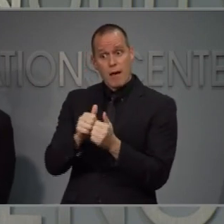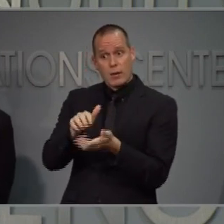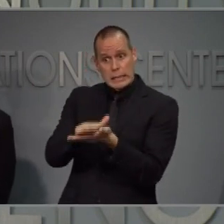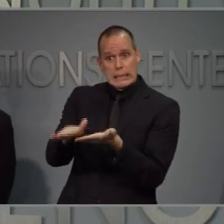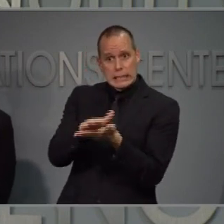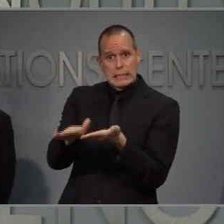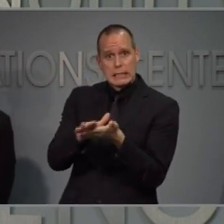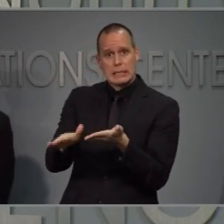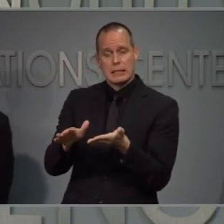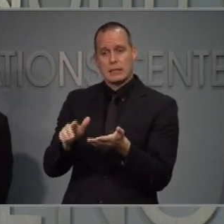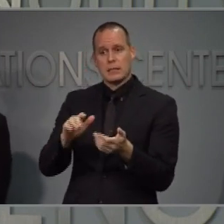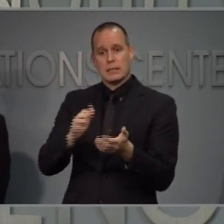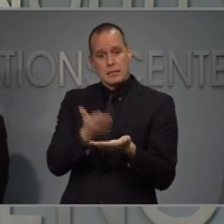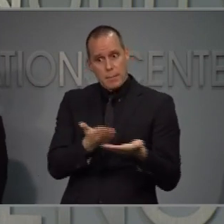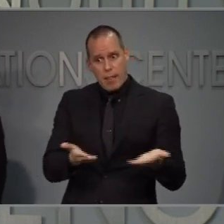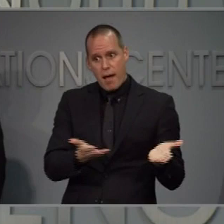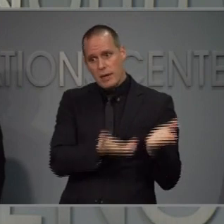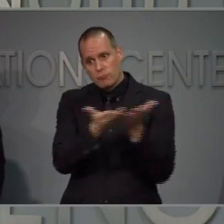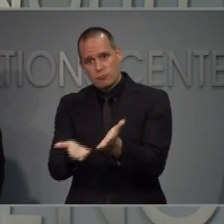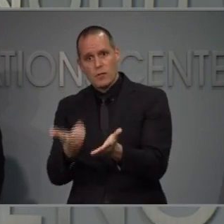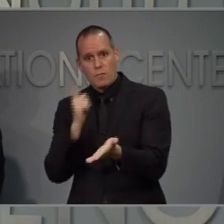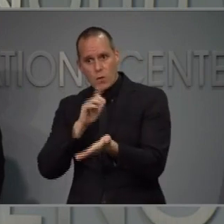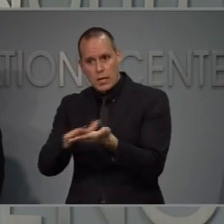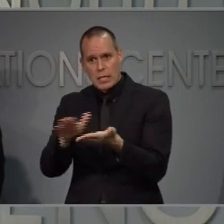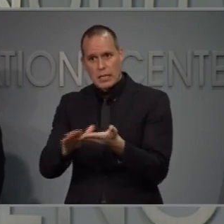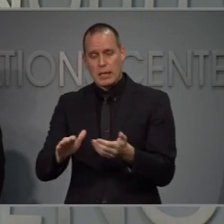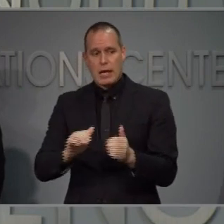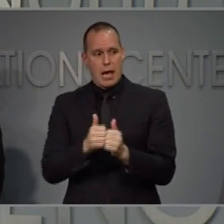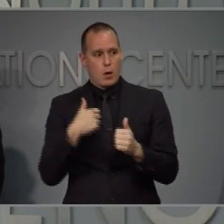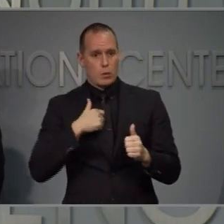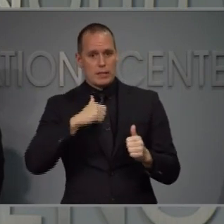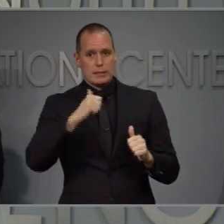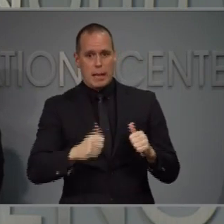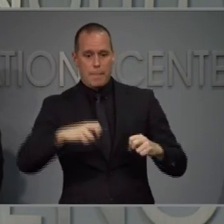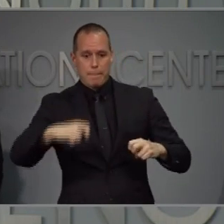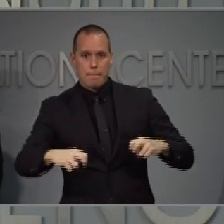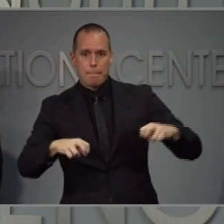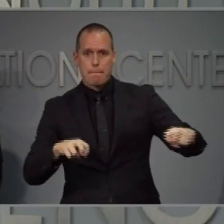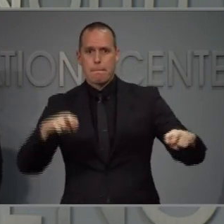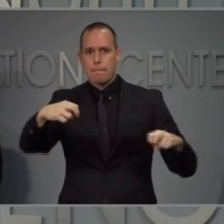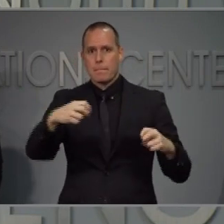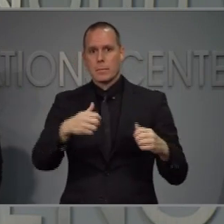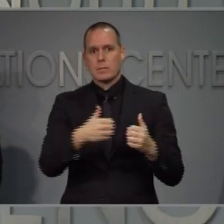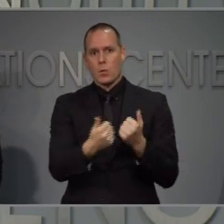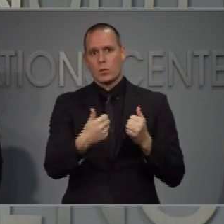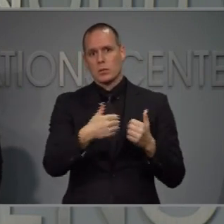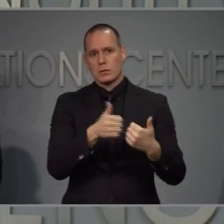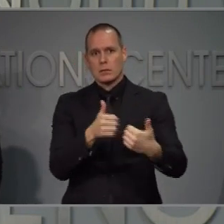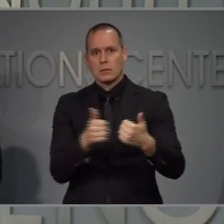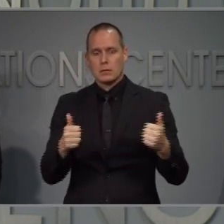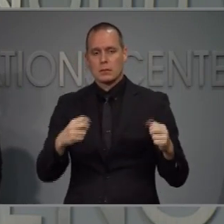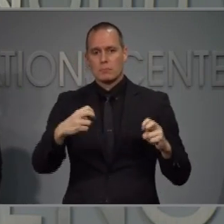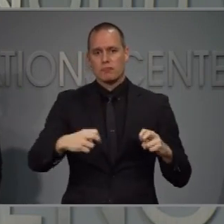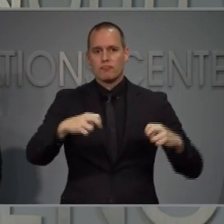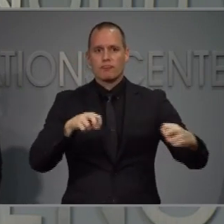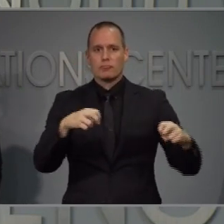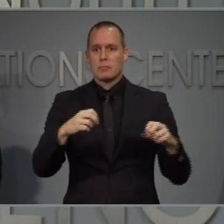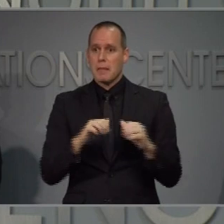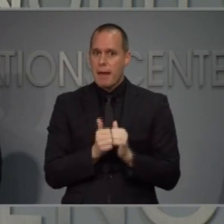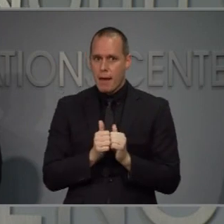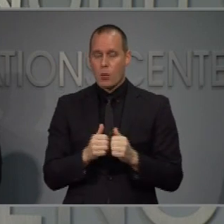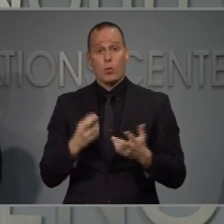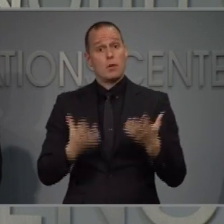we space students with social distancing, how we may stagger things, how we may not, depending